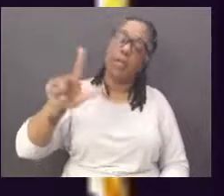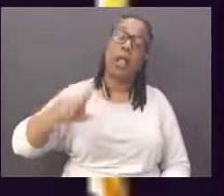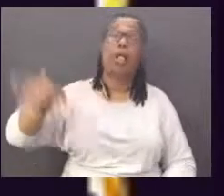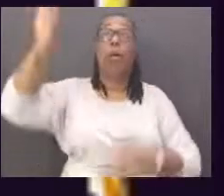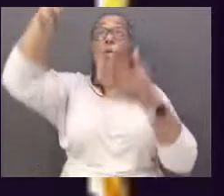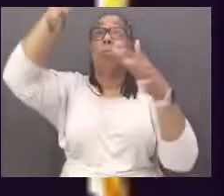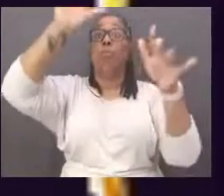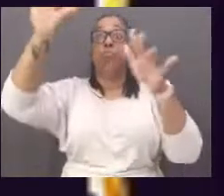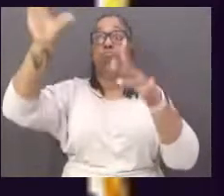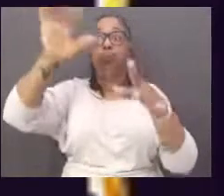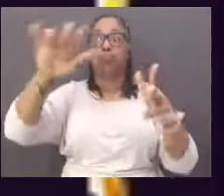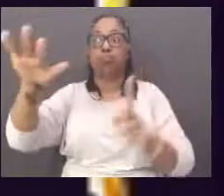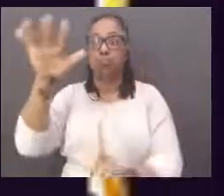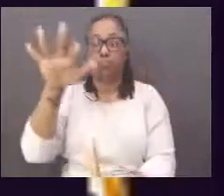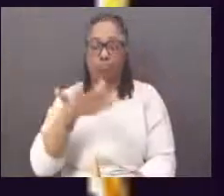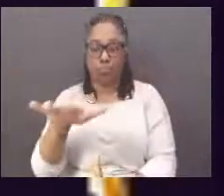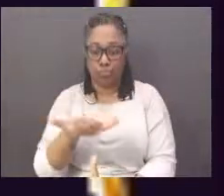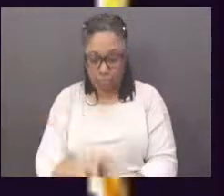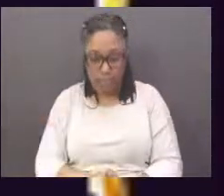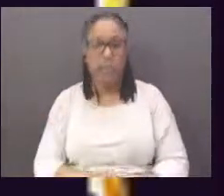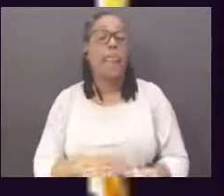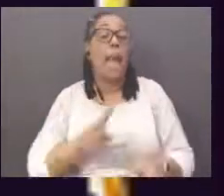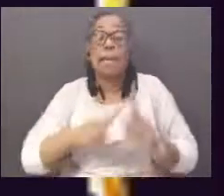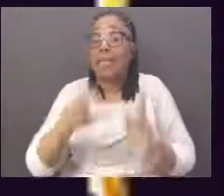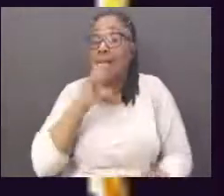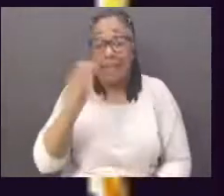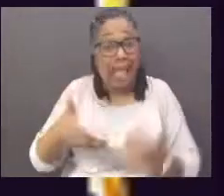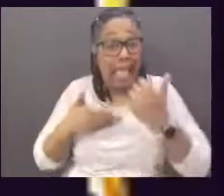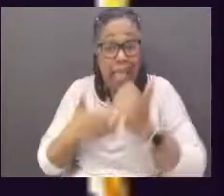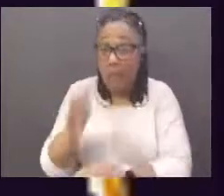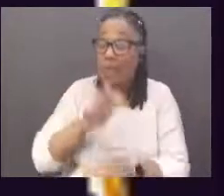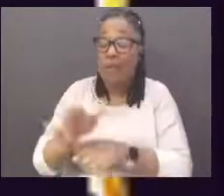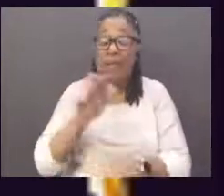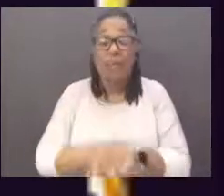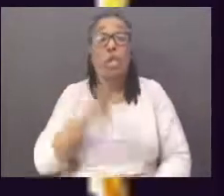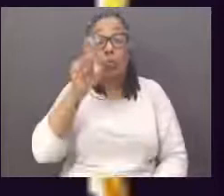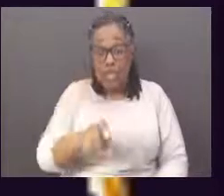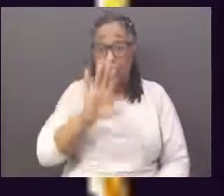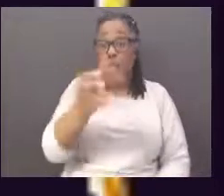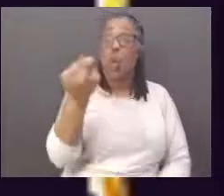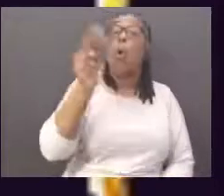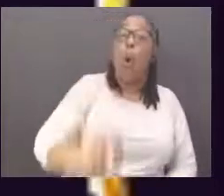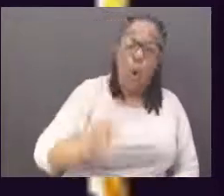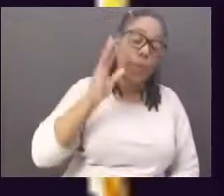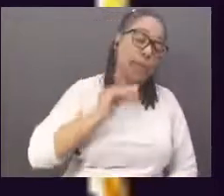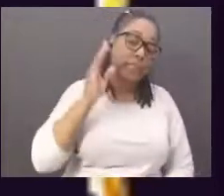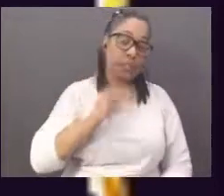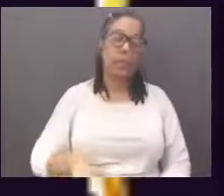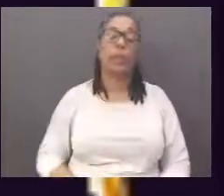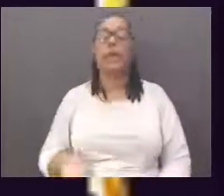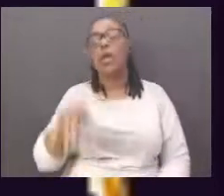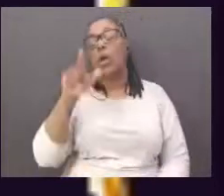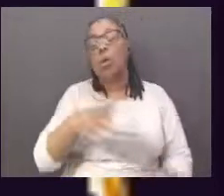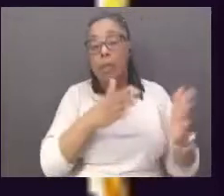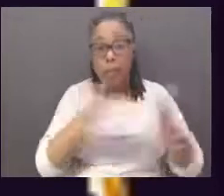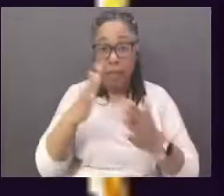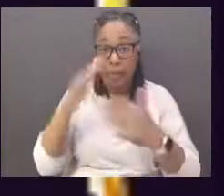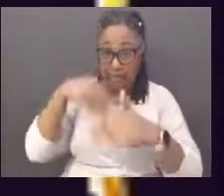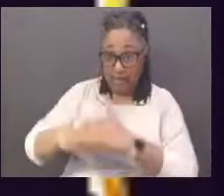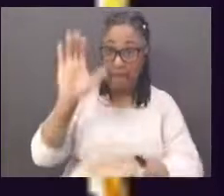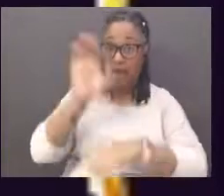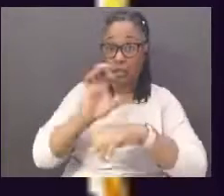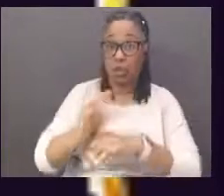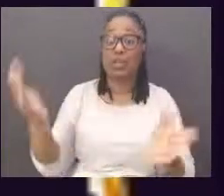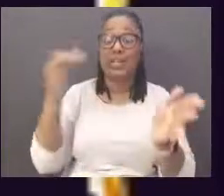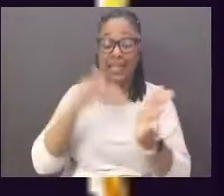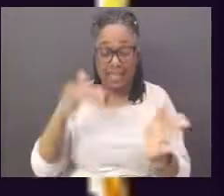take you to the place that God has for you. Hear me this morning as we prepare to re-enter the sanctuary to do a